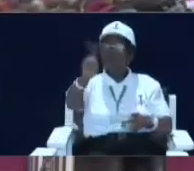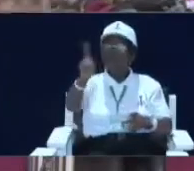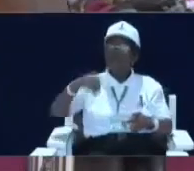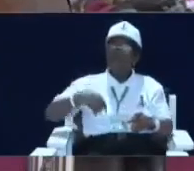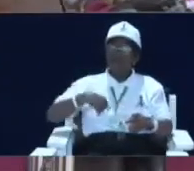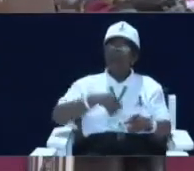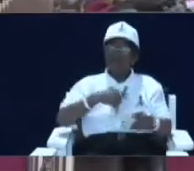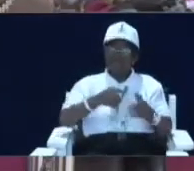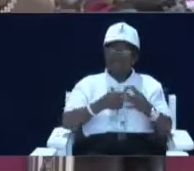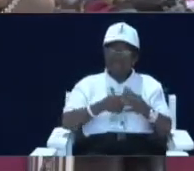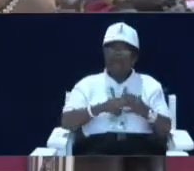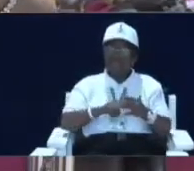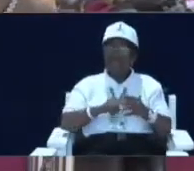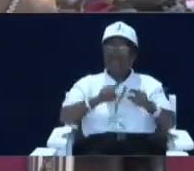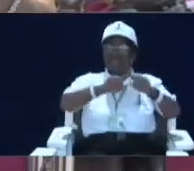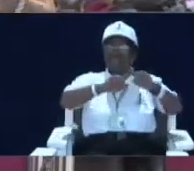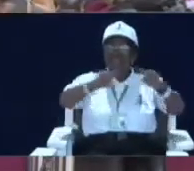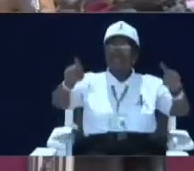Difference in